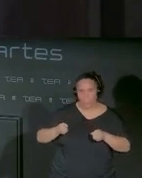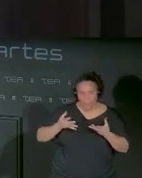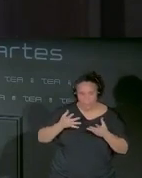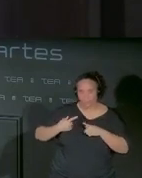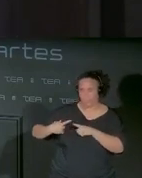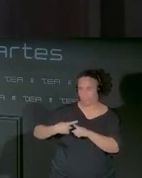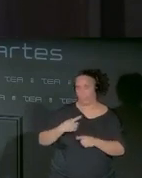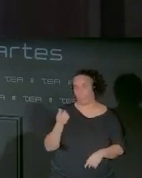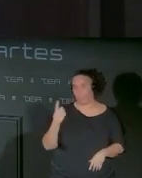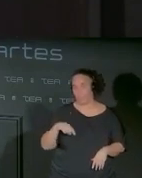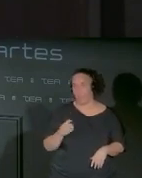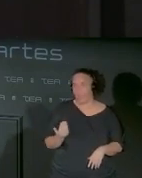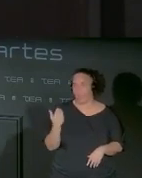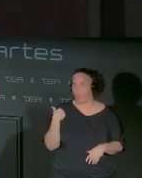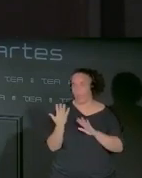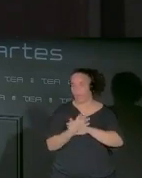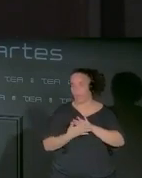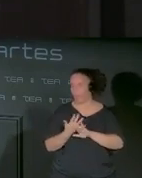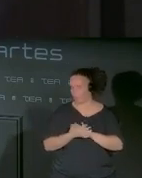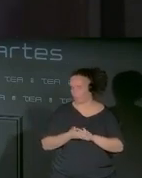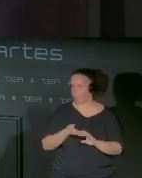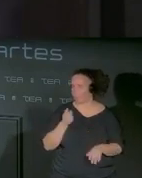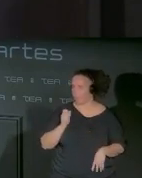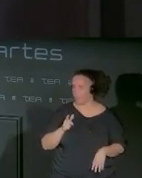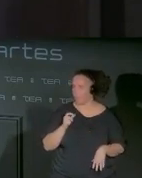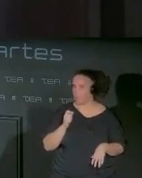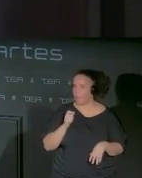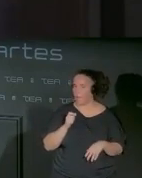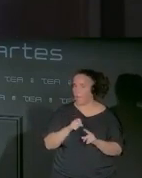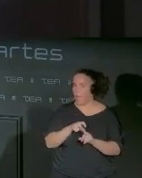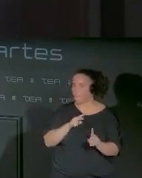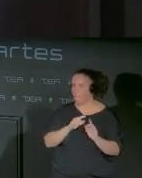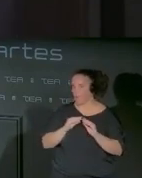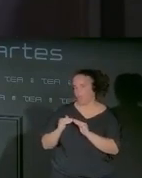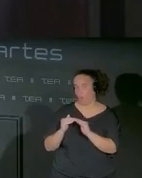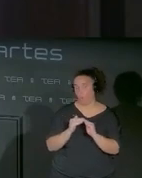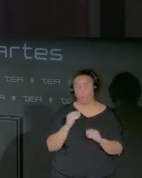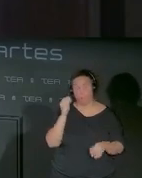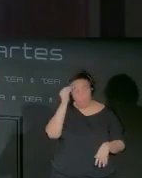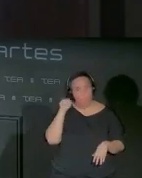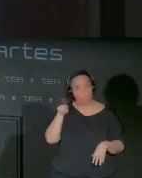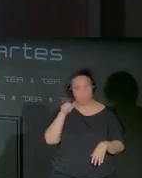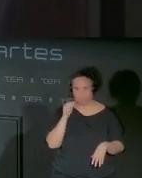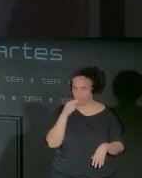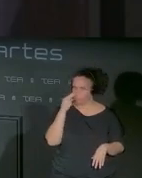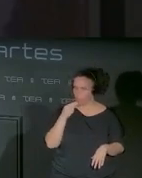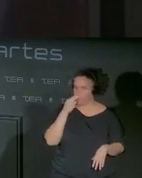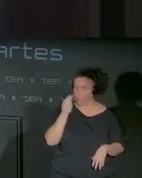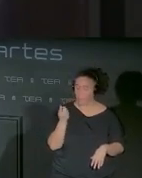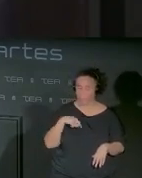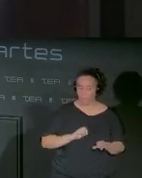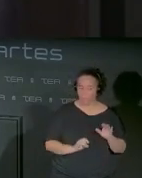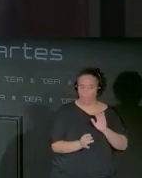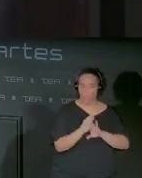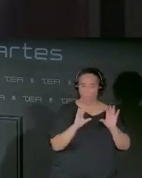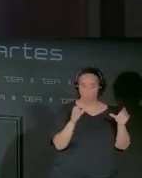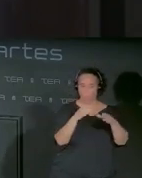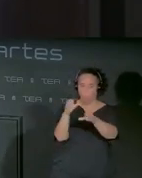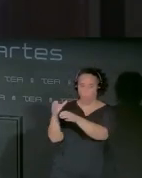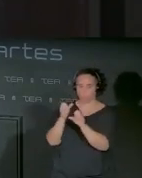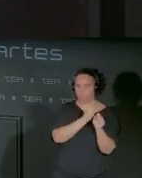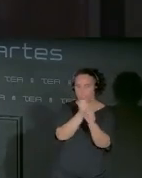more formal or informal working groups to have to put all together European institutions, the industry, and the member states.